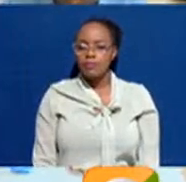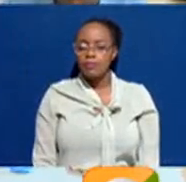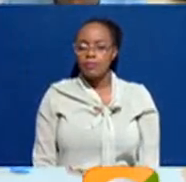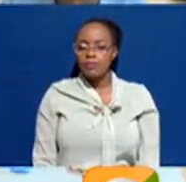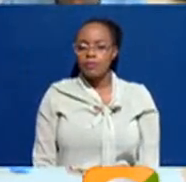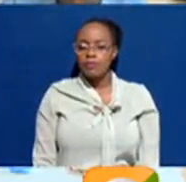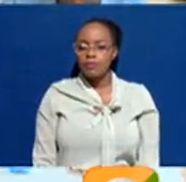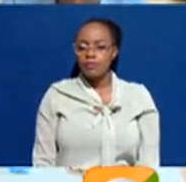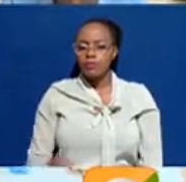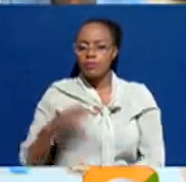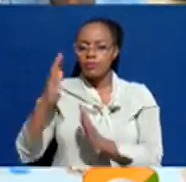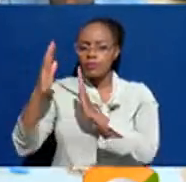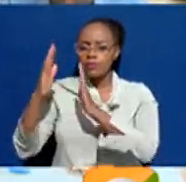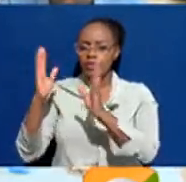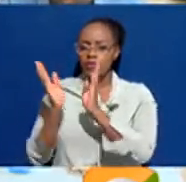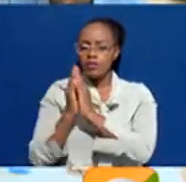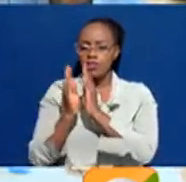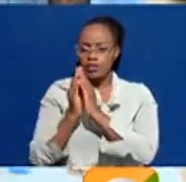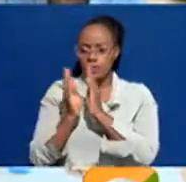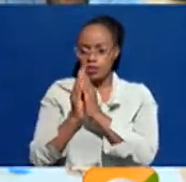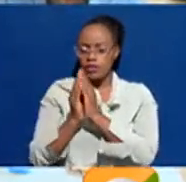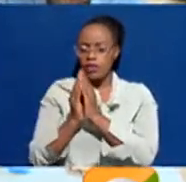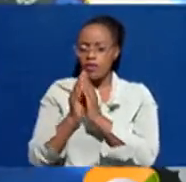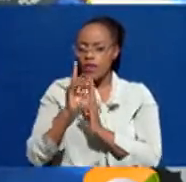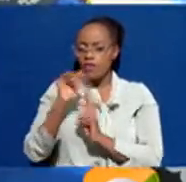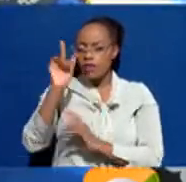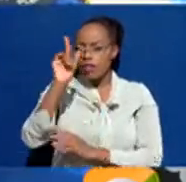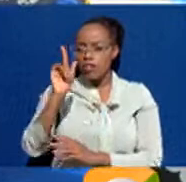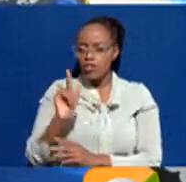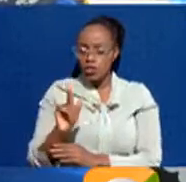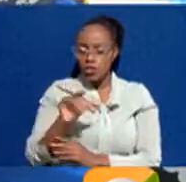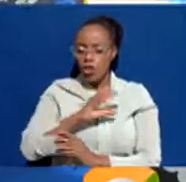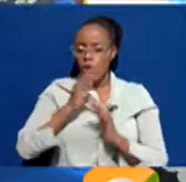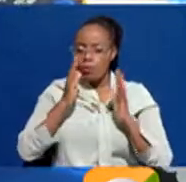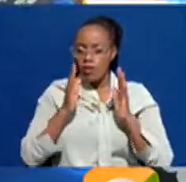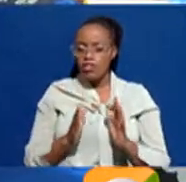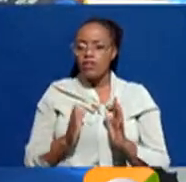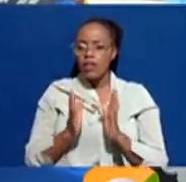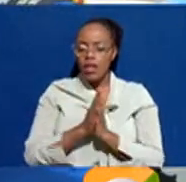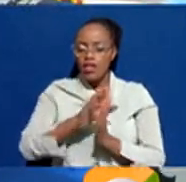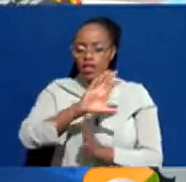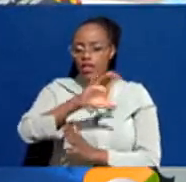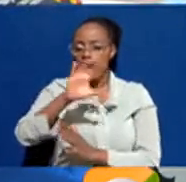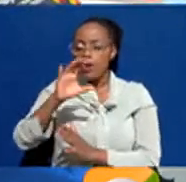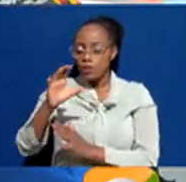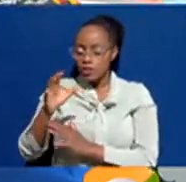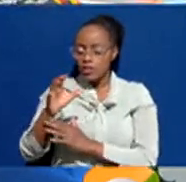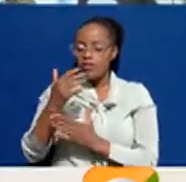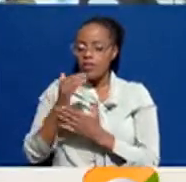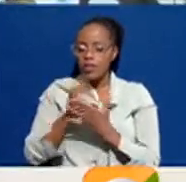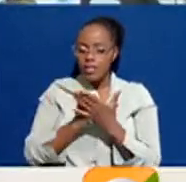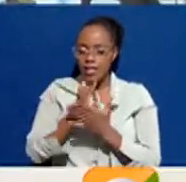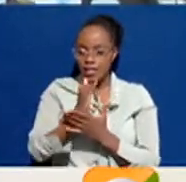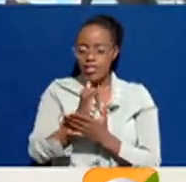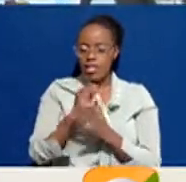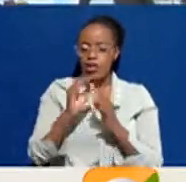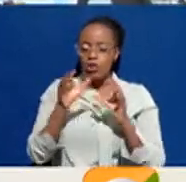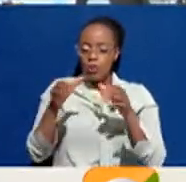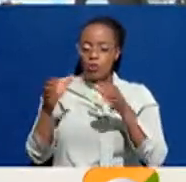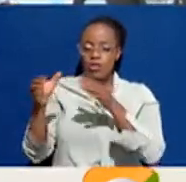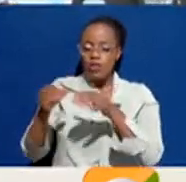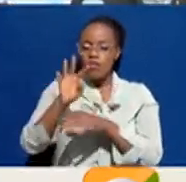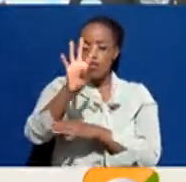The security meeting was attended by regional commissioners and county intelligence committee members from